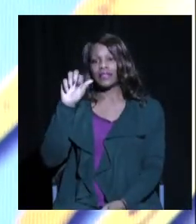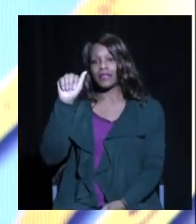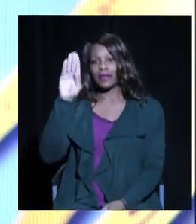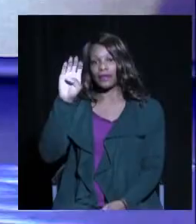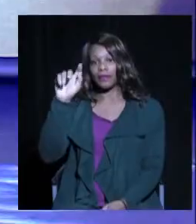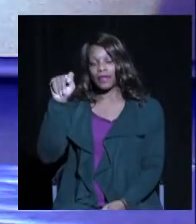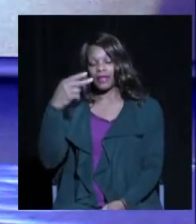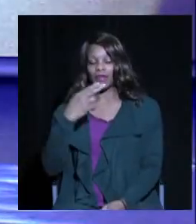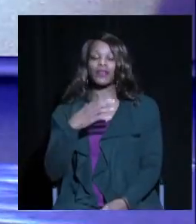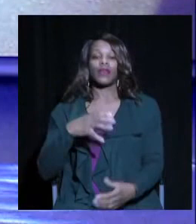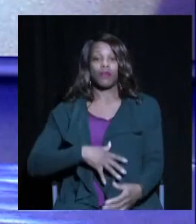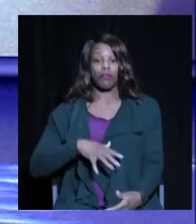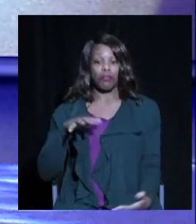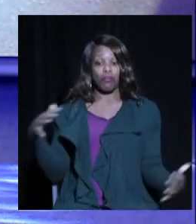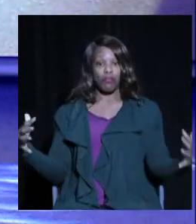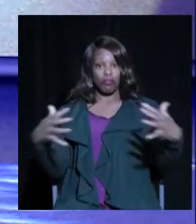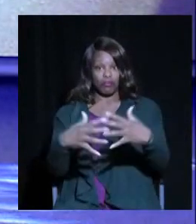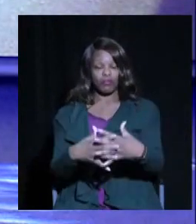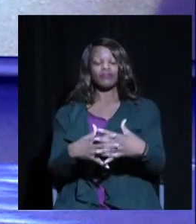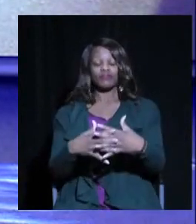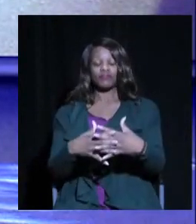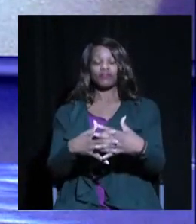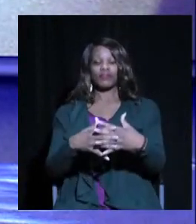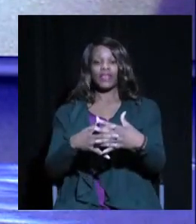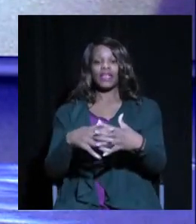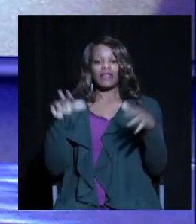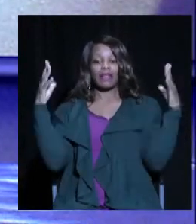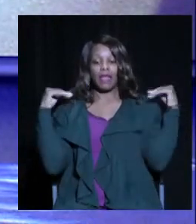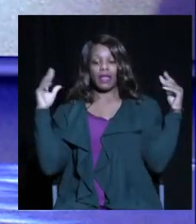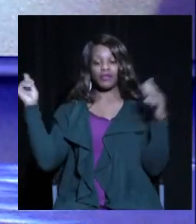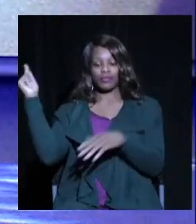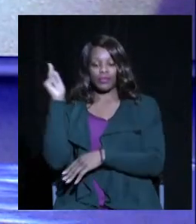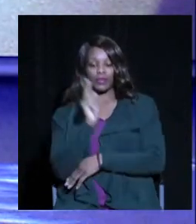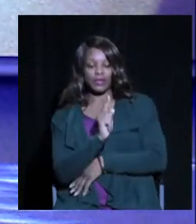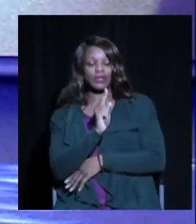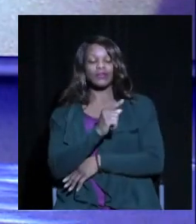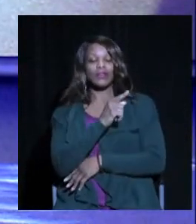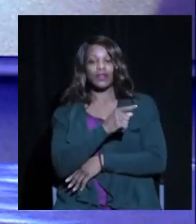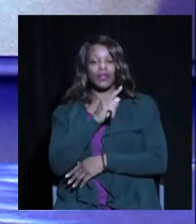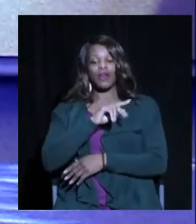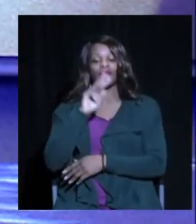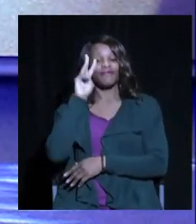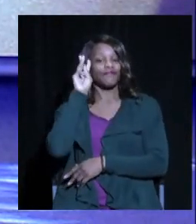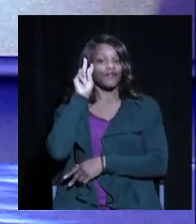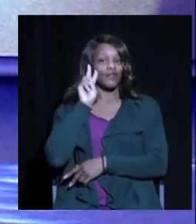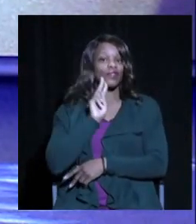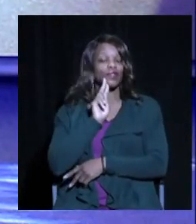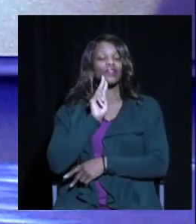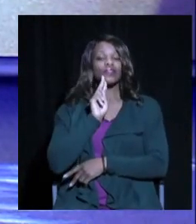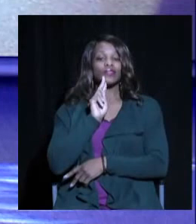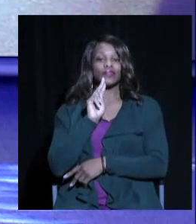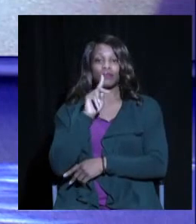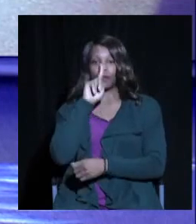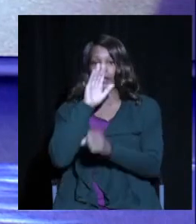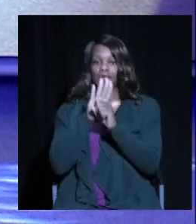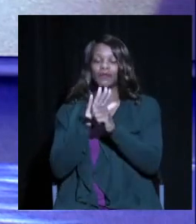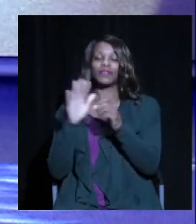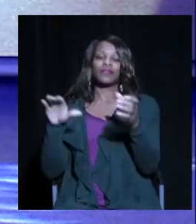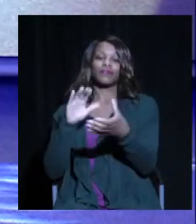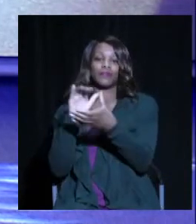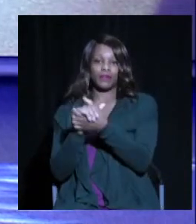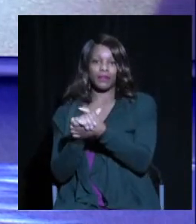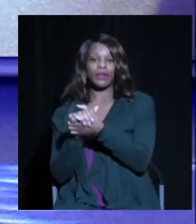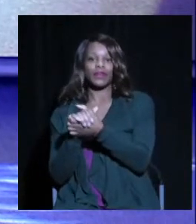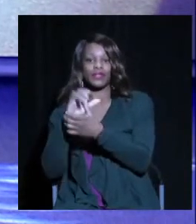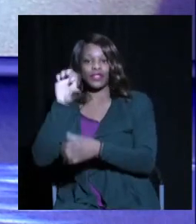Gabriel to Nazareth, a town in Galilee, to a virgin pledged to be married to a man named Joseph, a descendant of David.